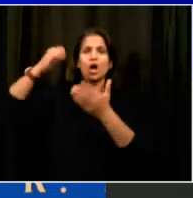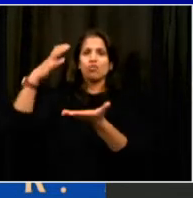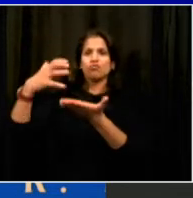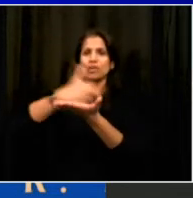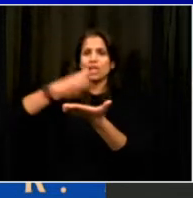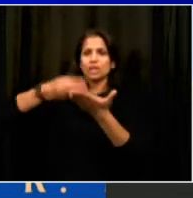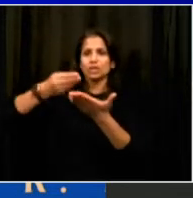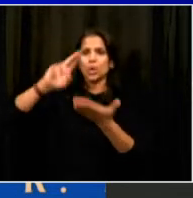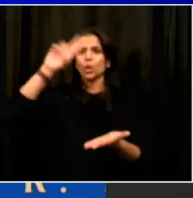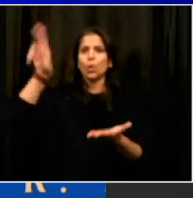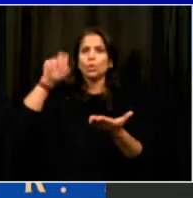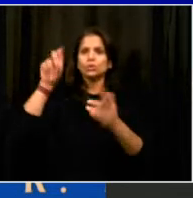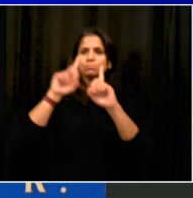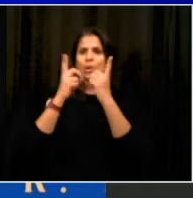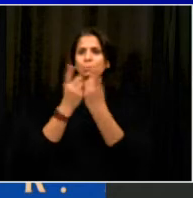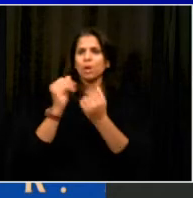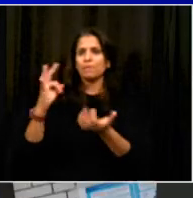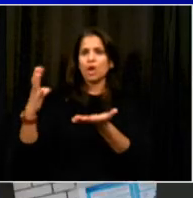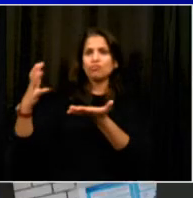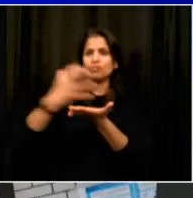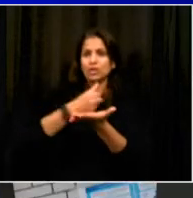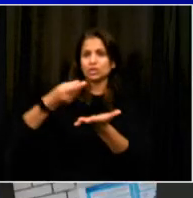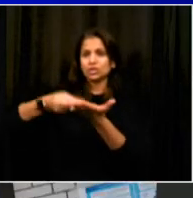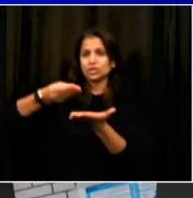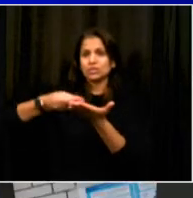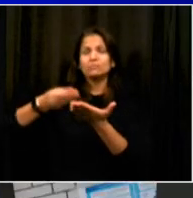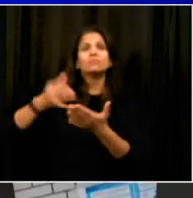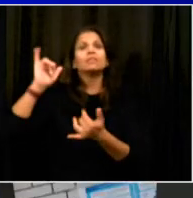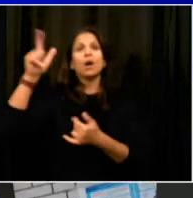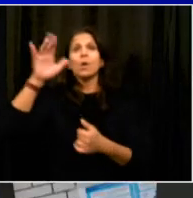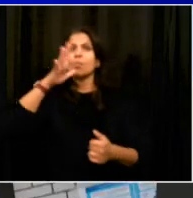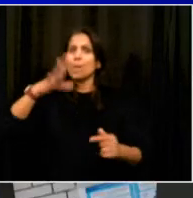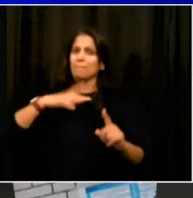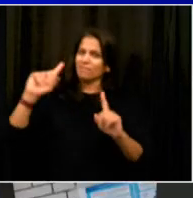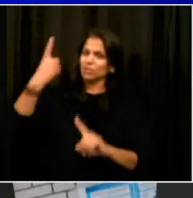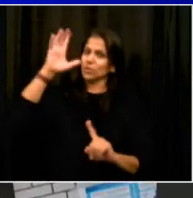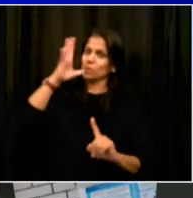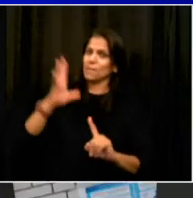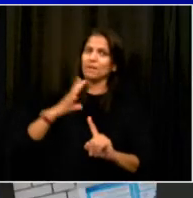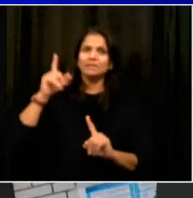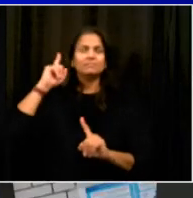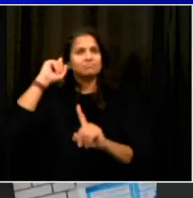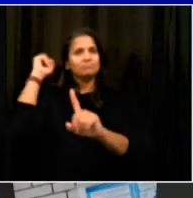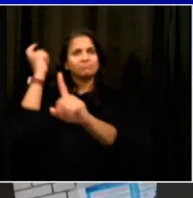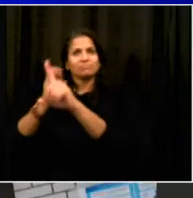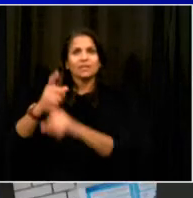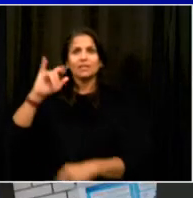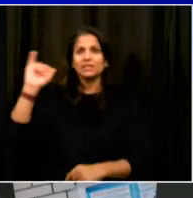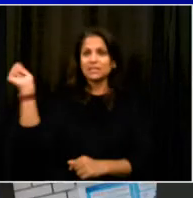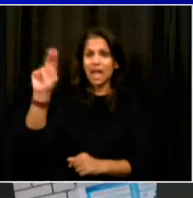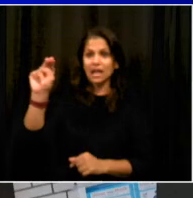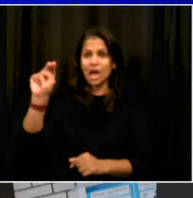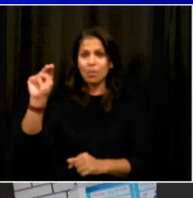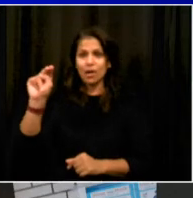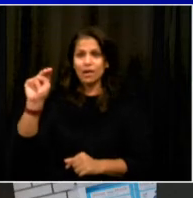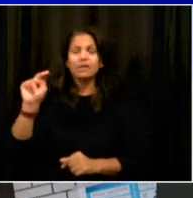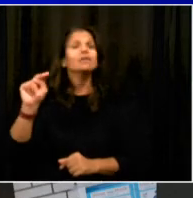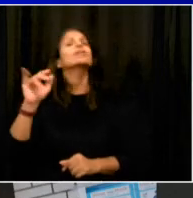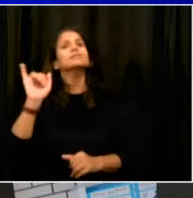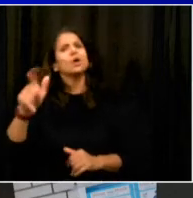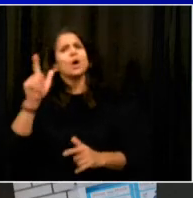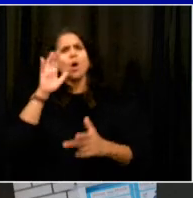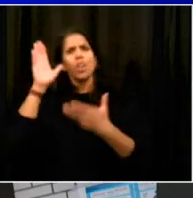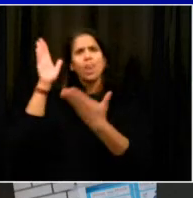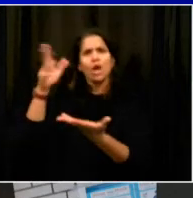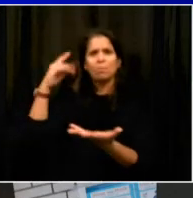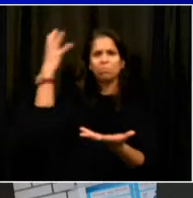to all the public school kids of New York City about what your futures can bring when you see a product of our public